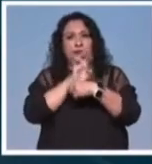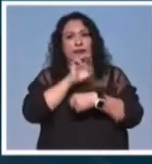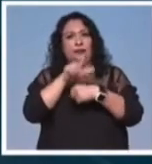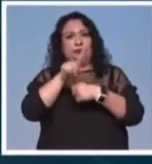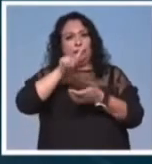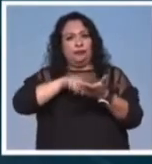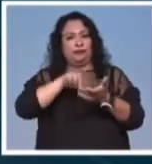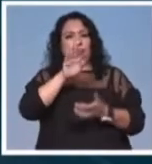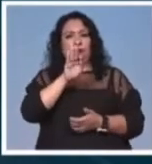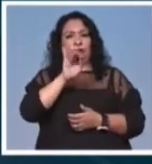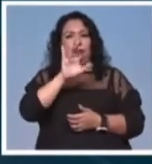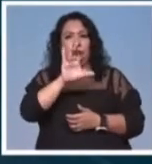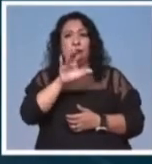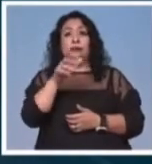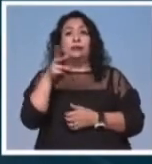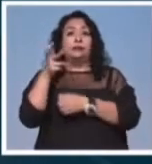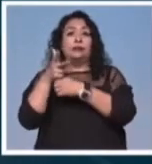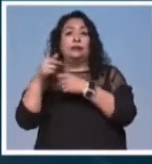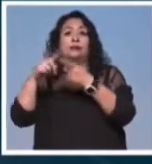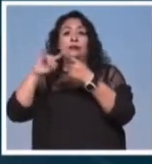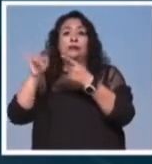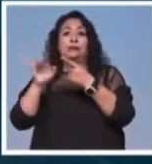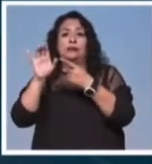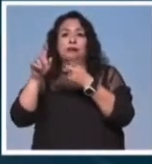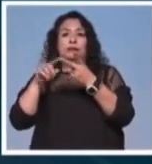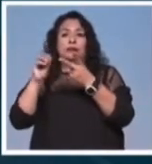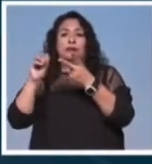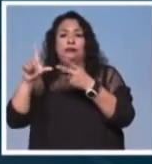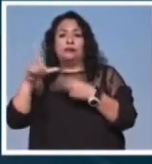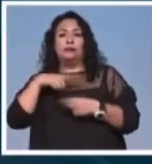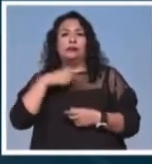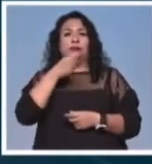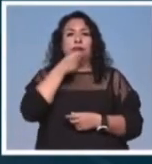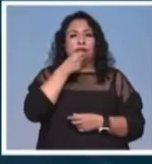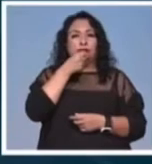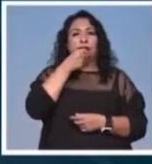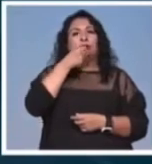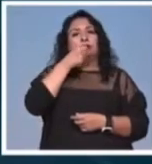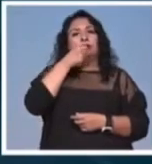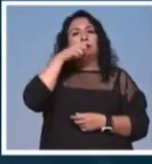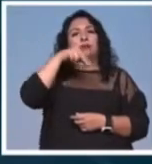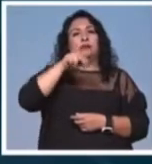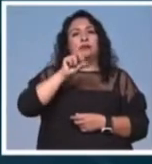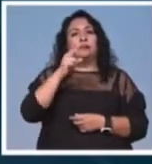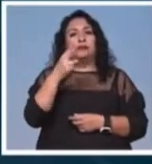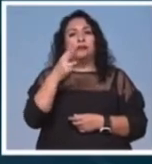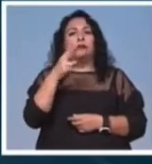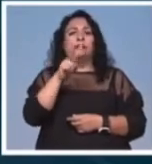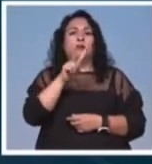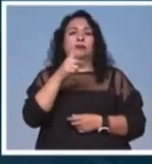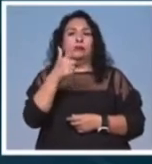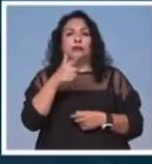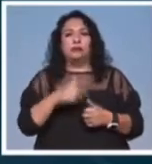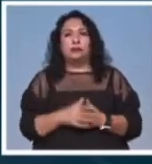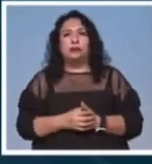honor en el Cervantino. En la cámara, Javier Contreras y Oscar López, Noticias 22, Víctor Gaspar.